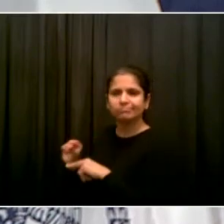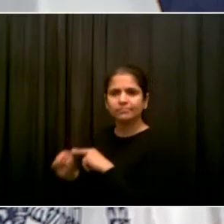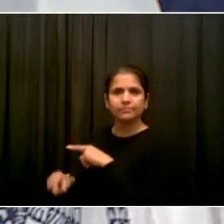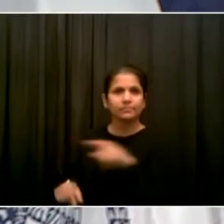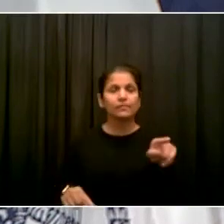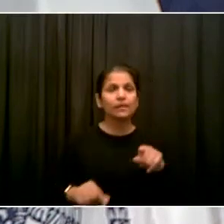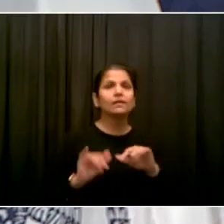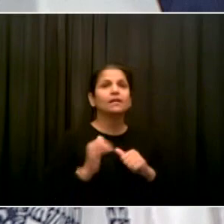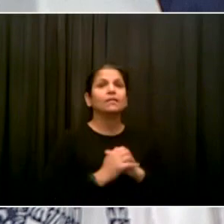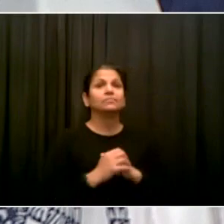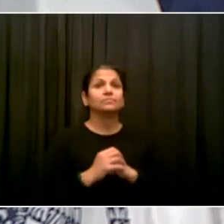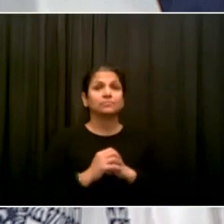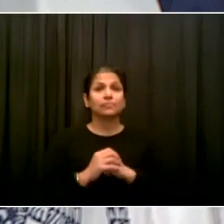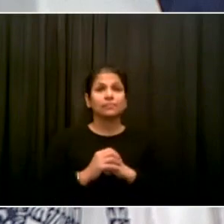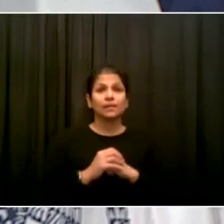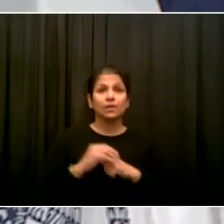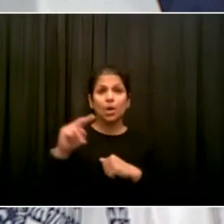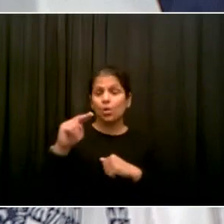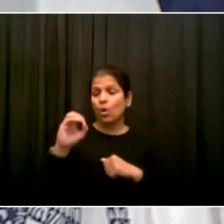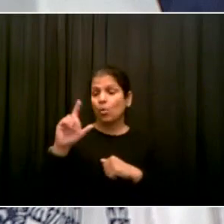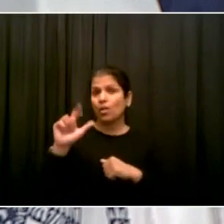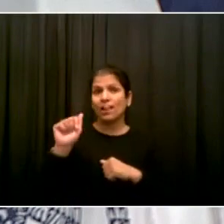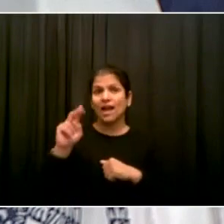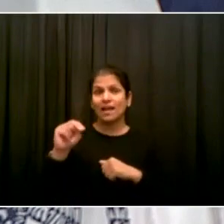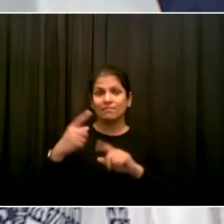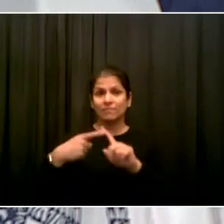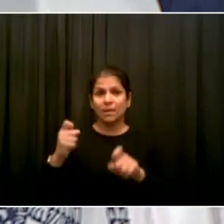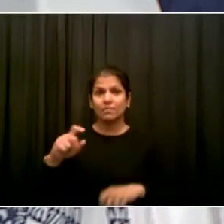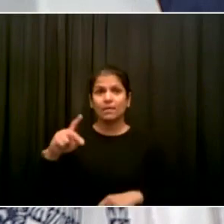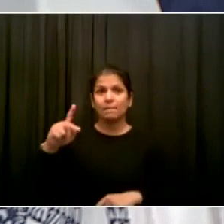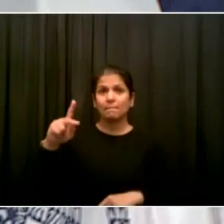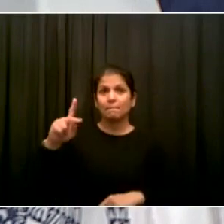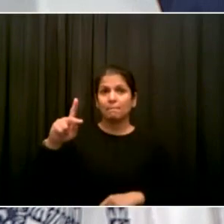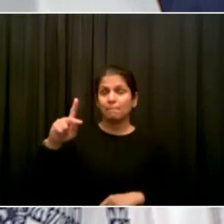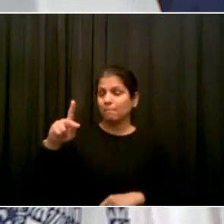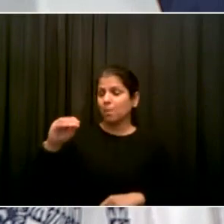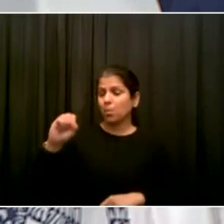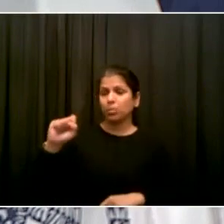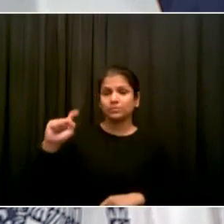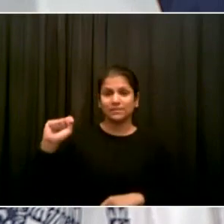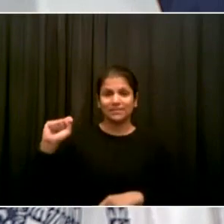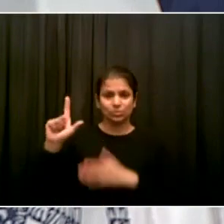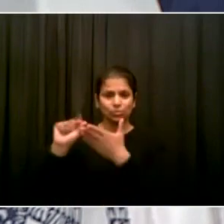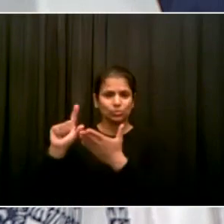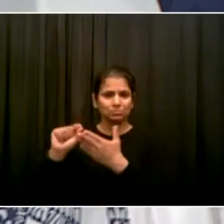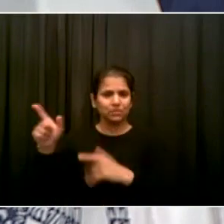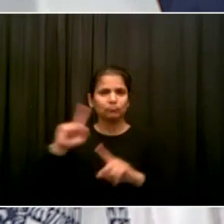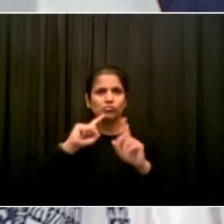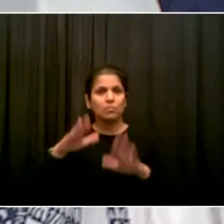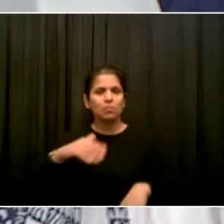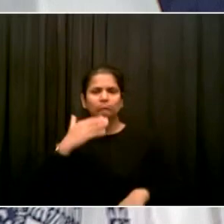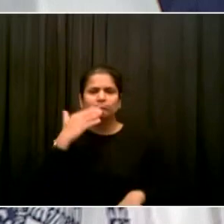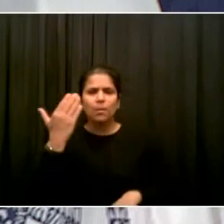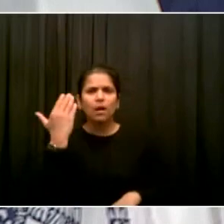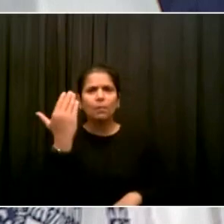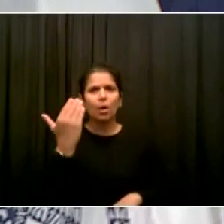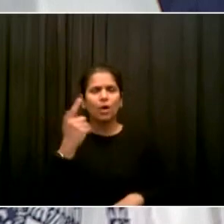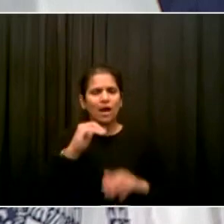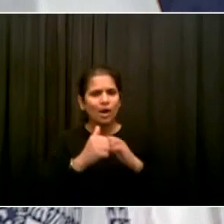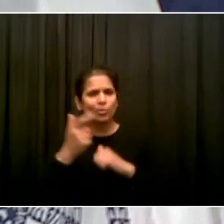Hey, good morning, everybody. Good morning, Nolan. How you doing? I'm all right, Mr. Mayor. How are you? All right.